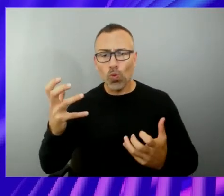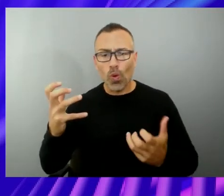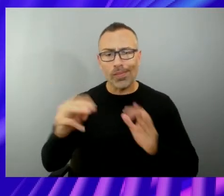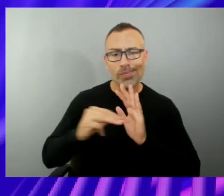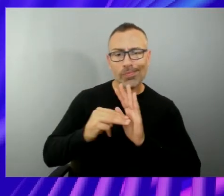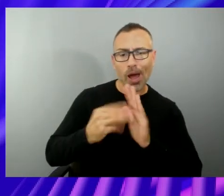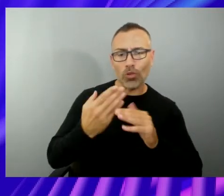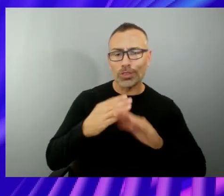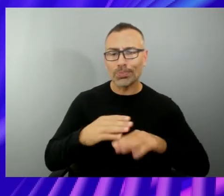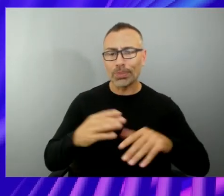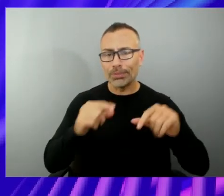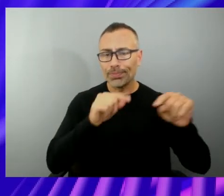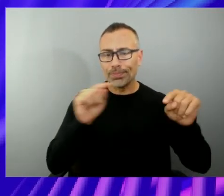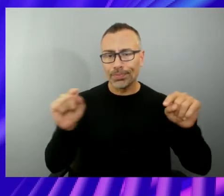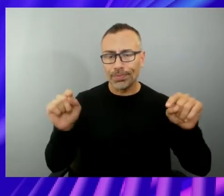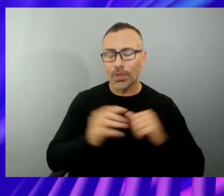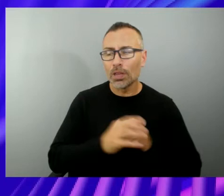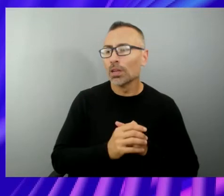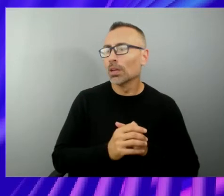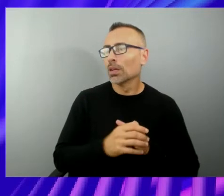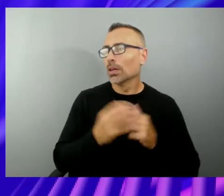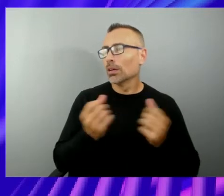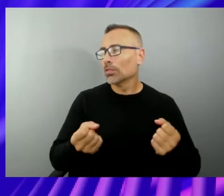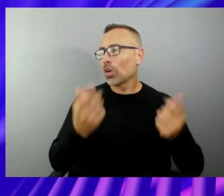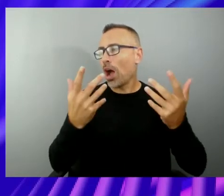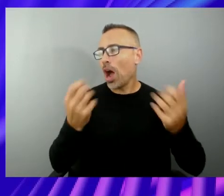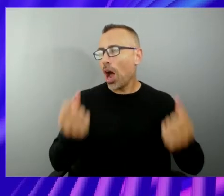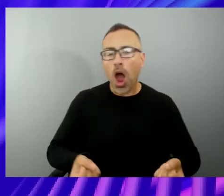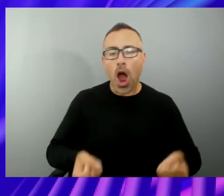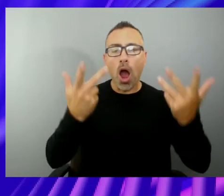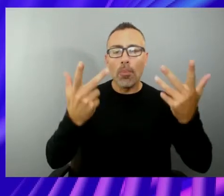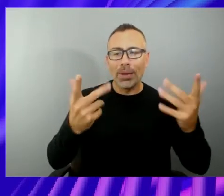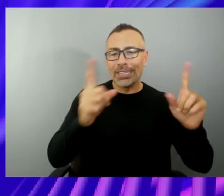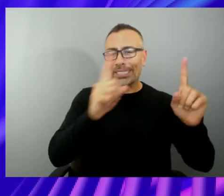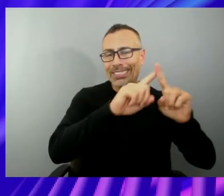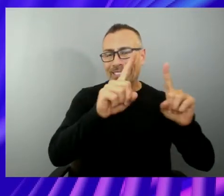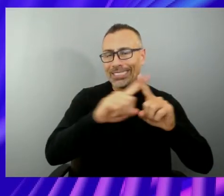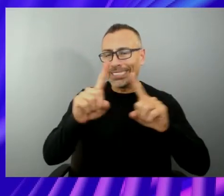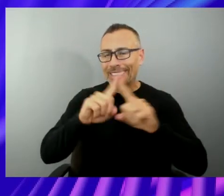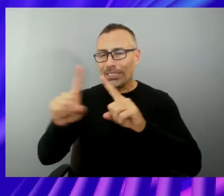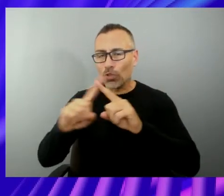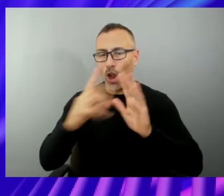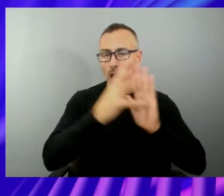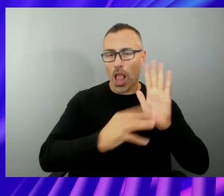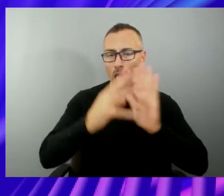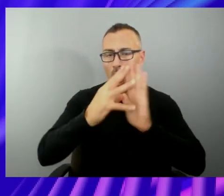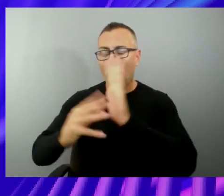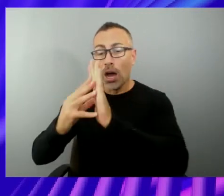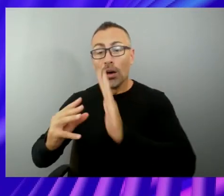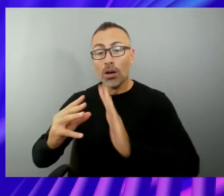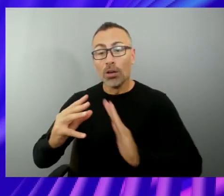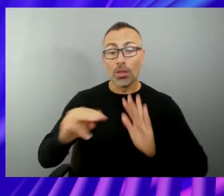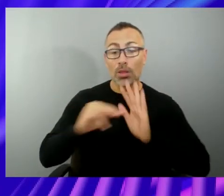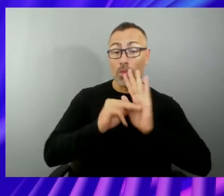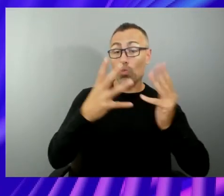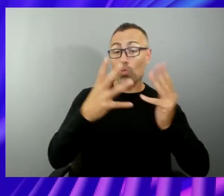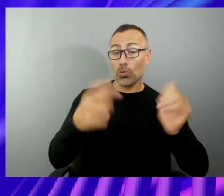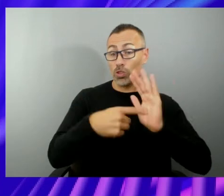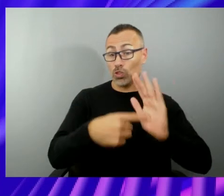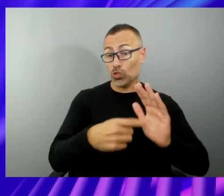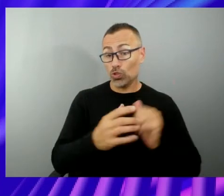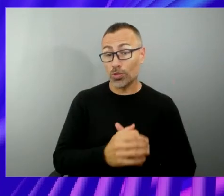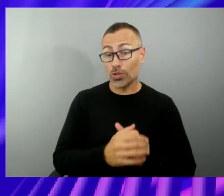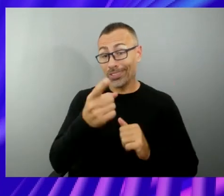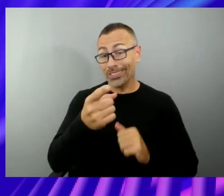right? So like how many shards of my model I want to place. So that's pipeline that you can set with pipeline